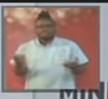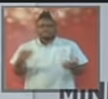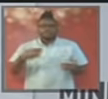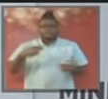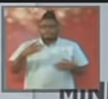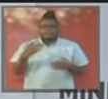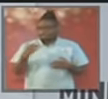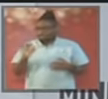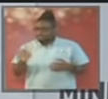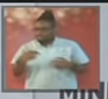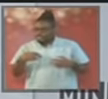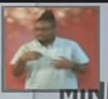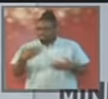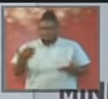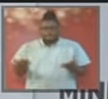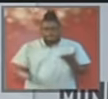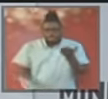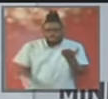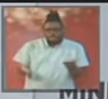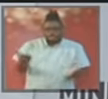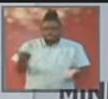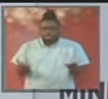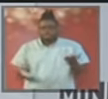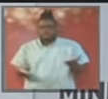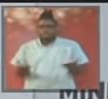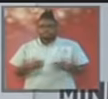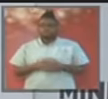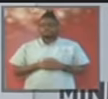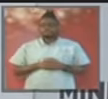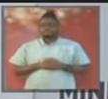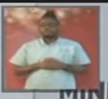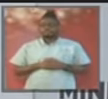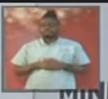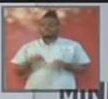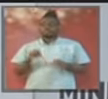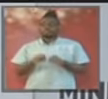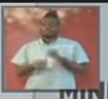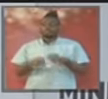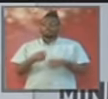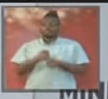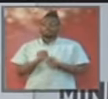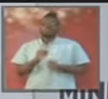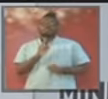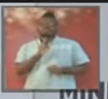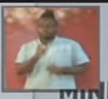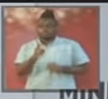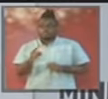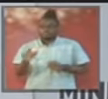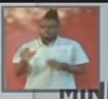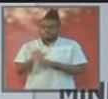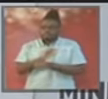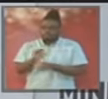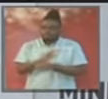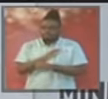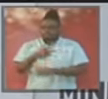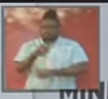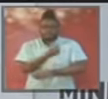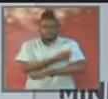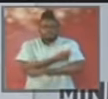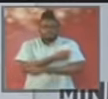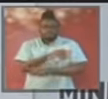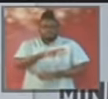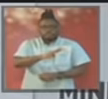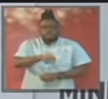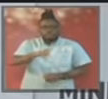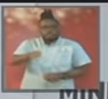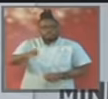goals are in the context of scarce supply of vaccines, and this means that there is a need to